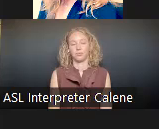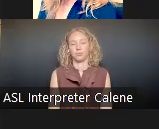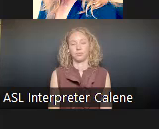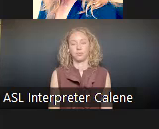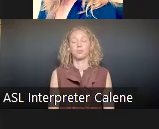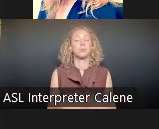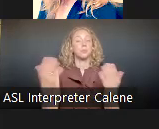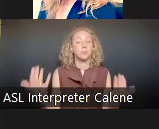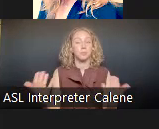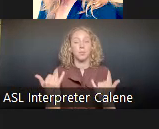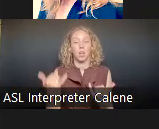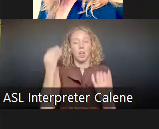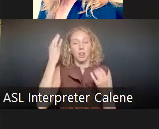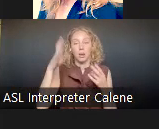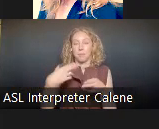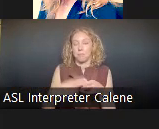So thinking about